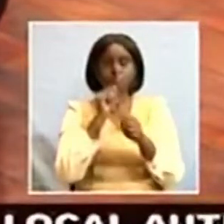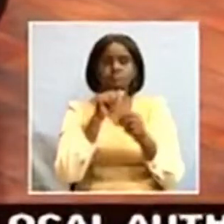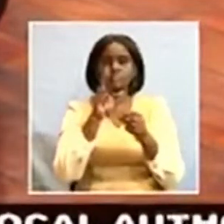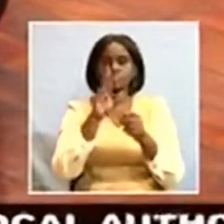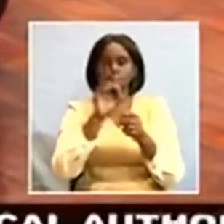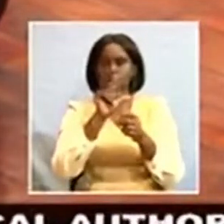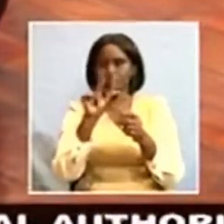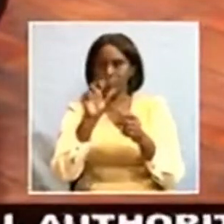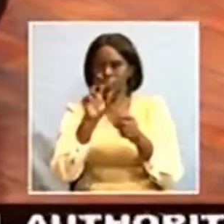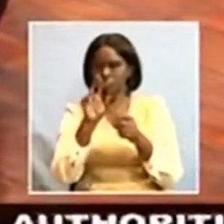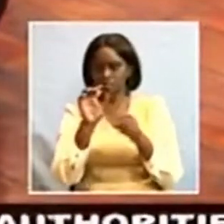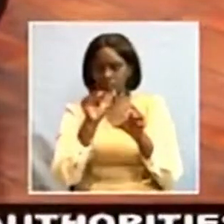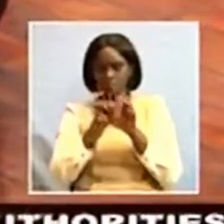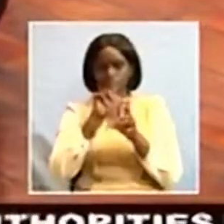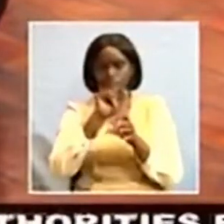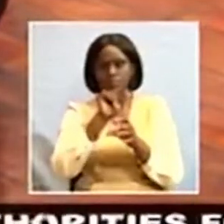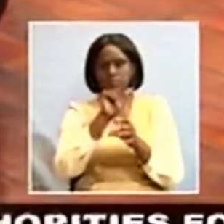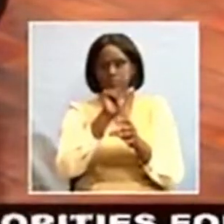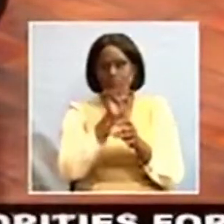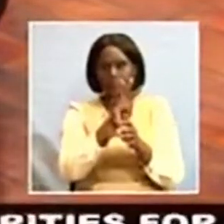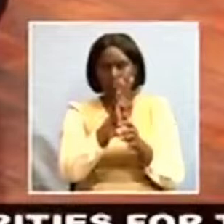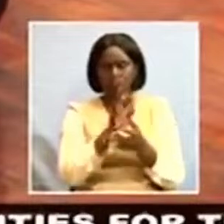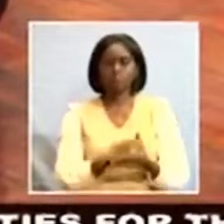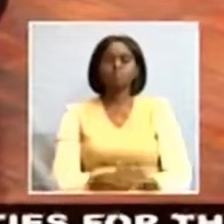in 2024.